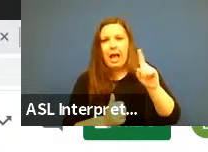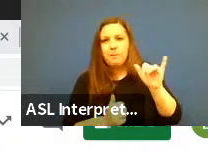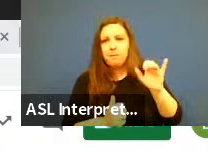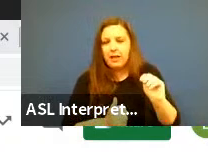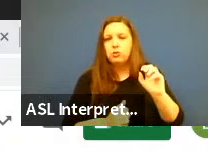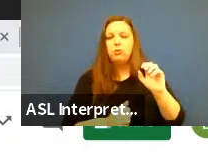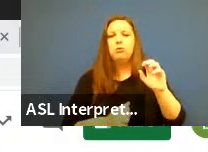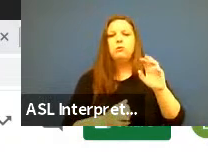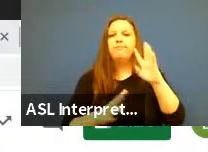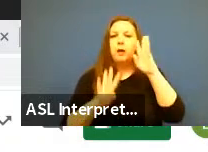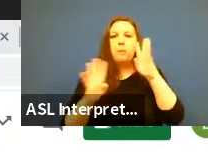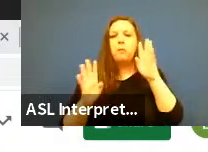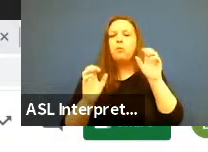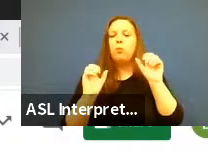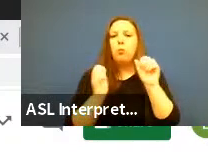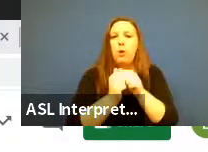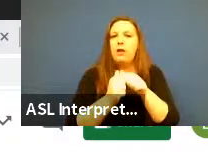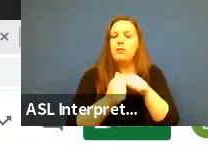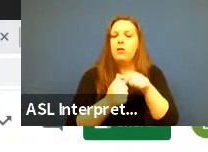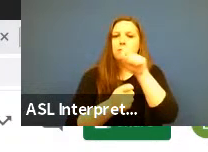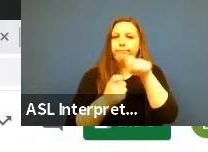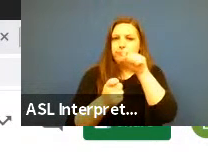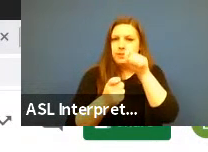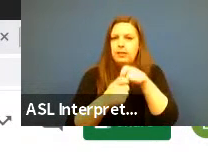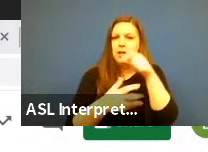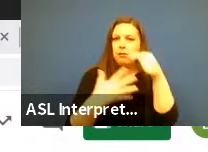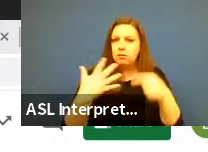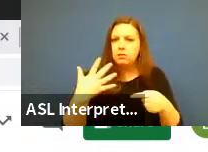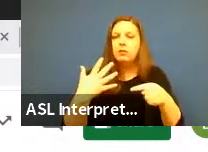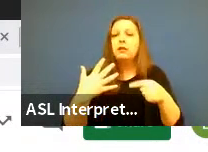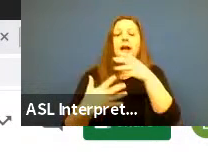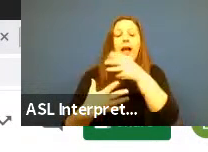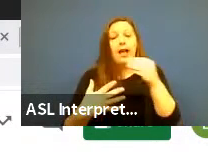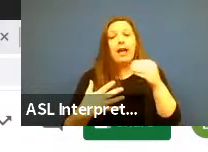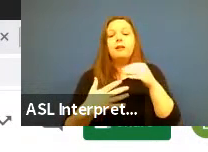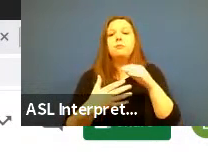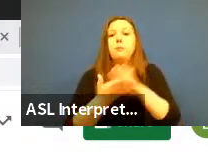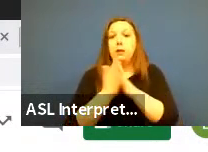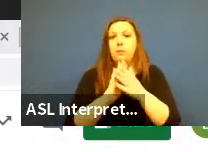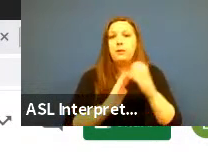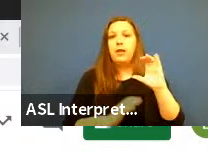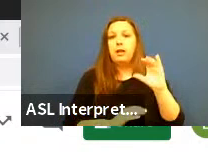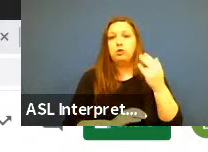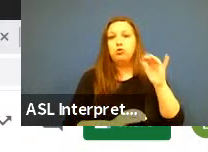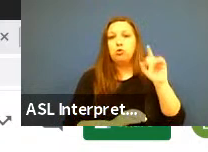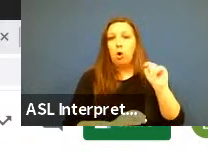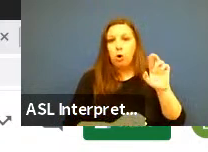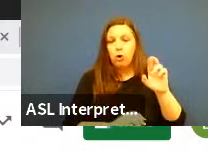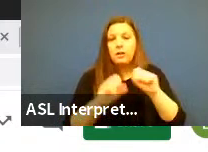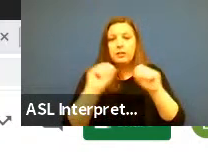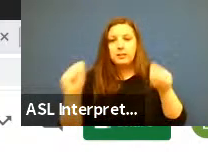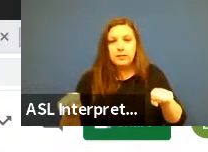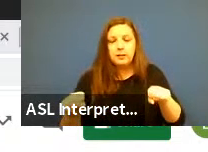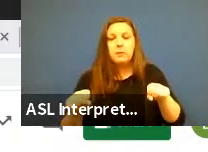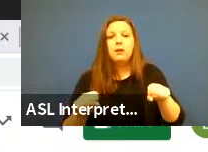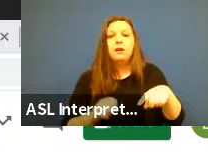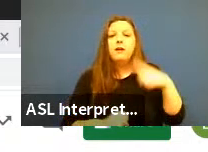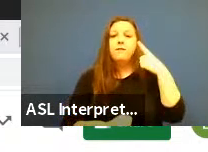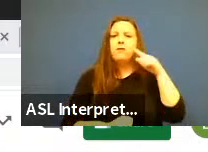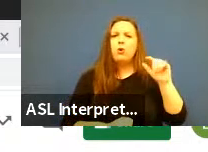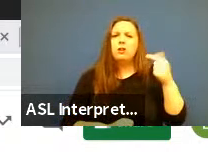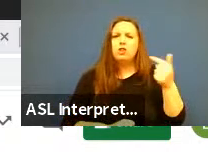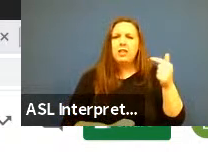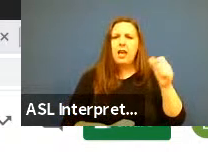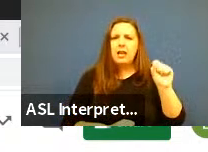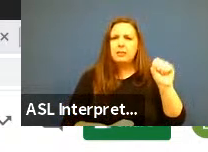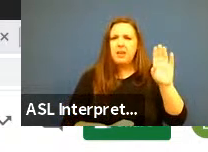around that and how we move forward with our charter system. I don't know what the intent was in this for